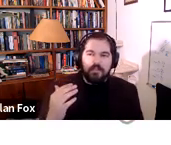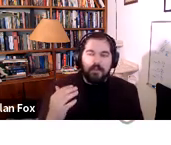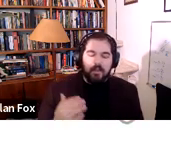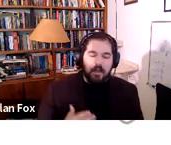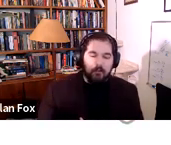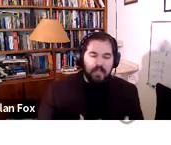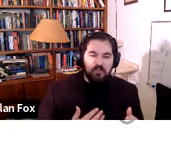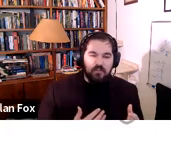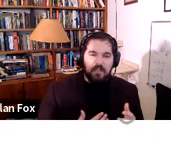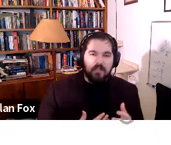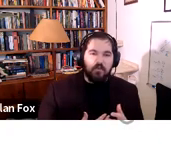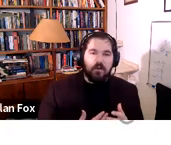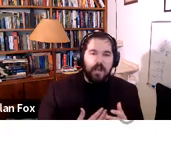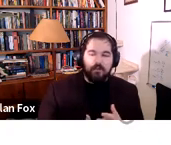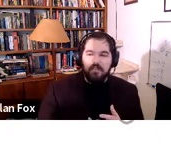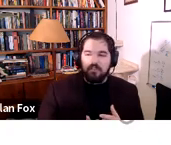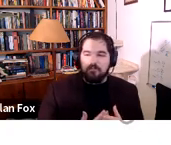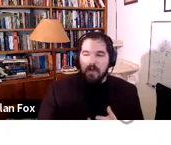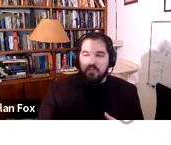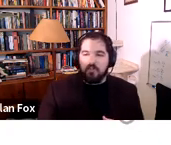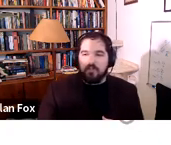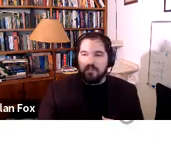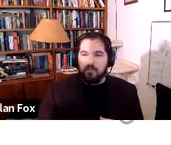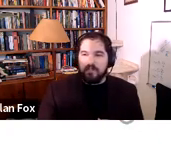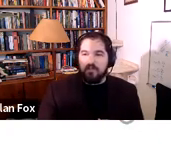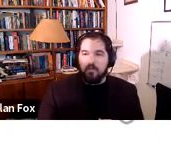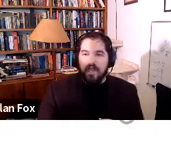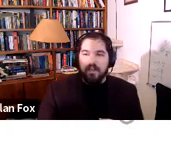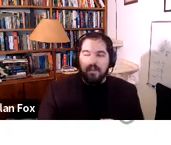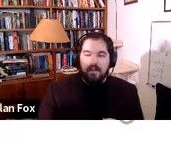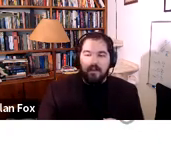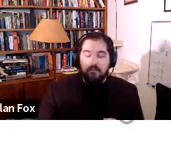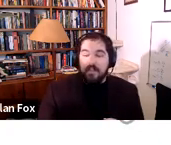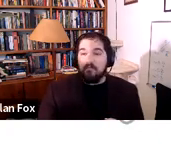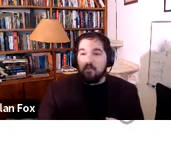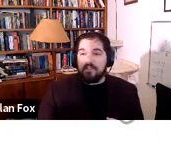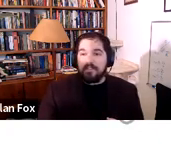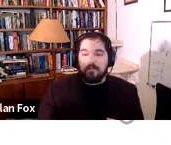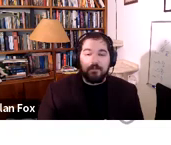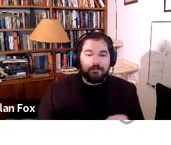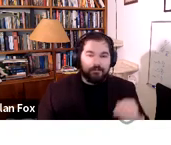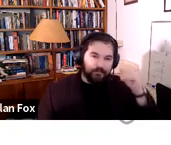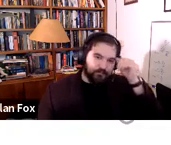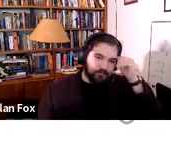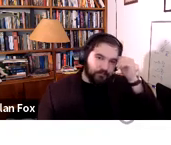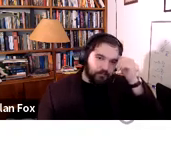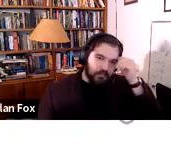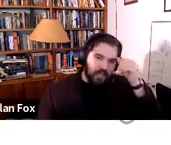hear this. Making sure that your applications are modular is a really good way of making them more accessible.